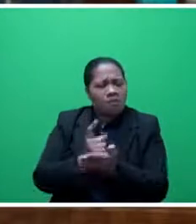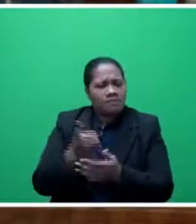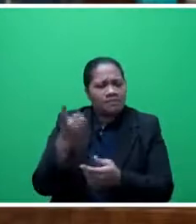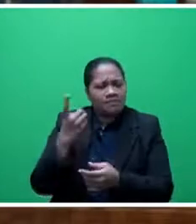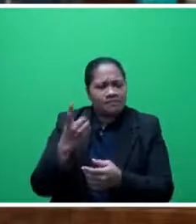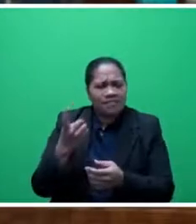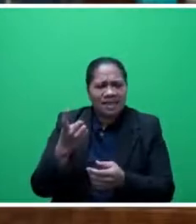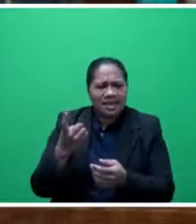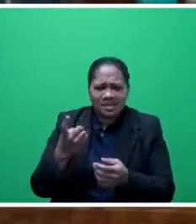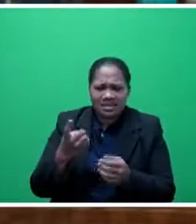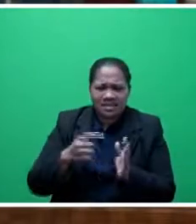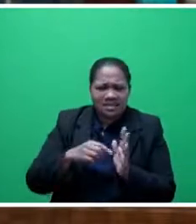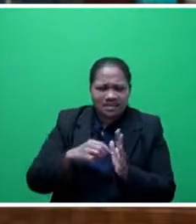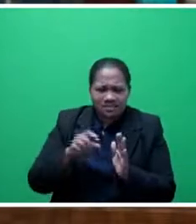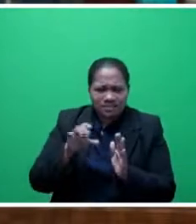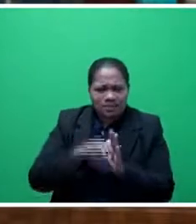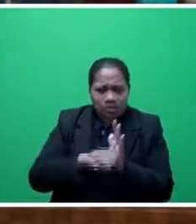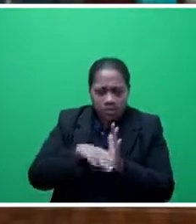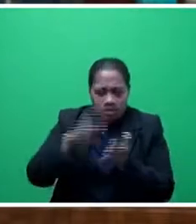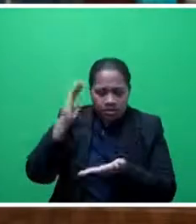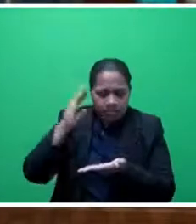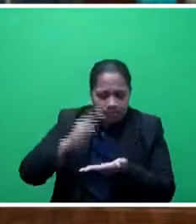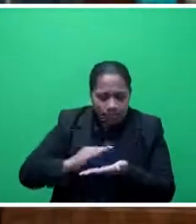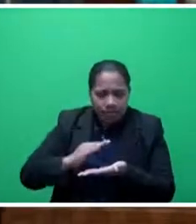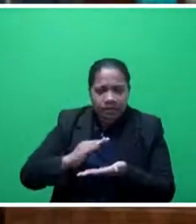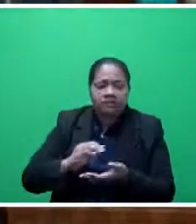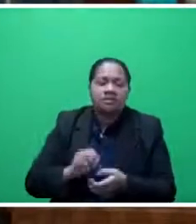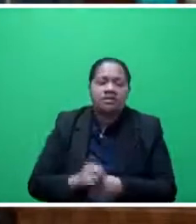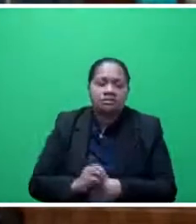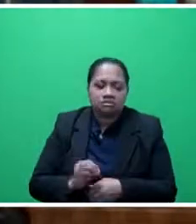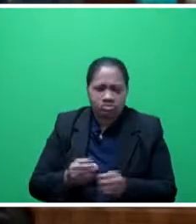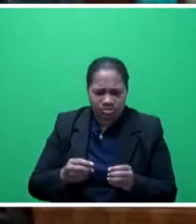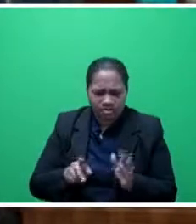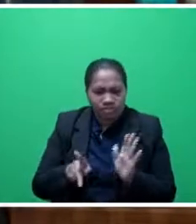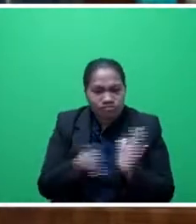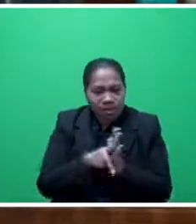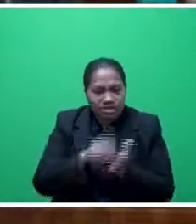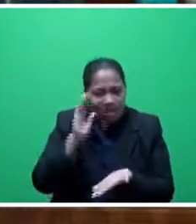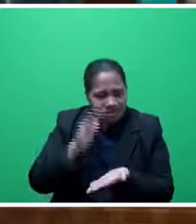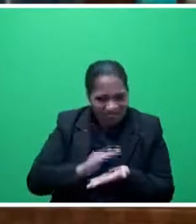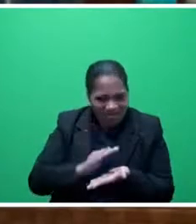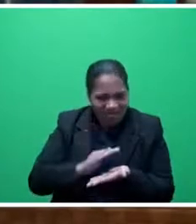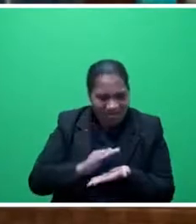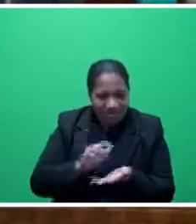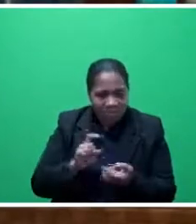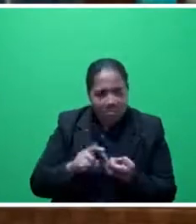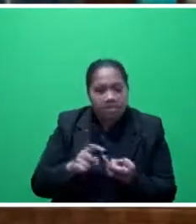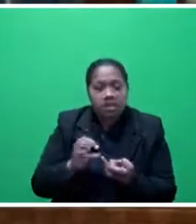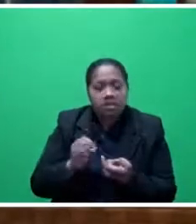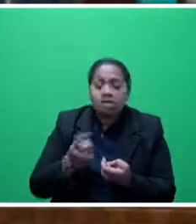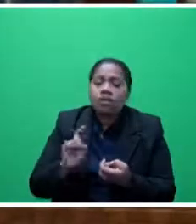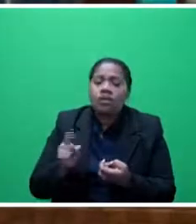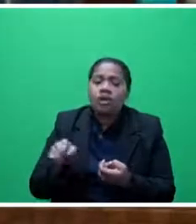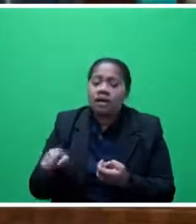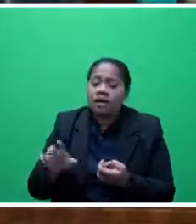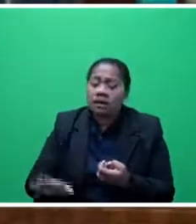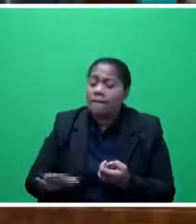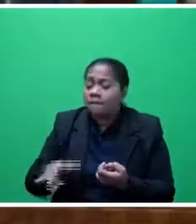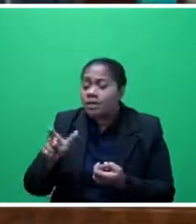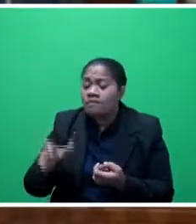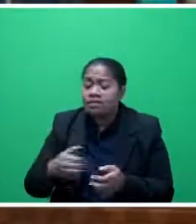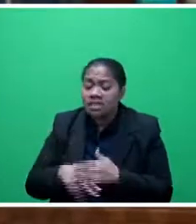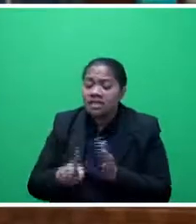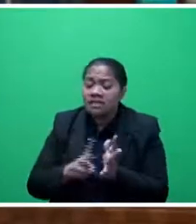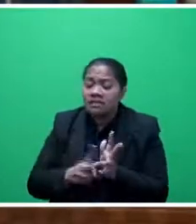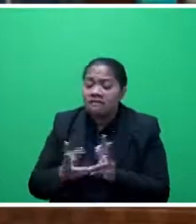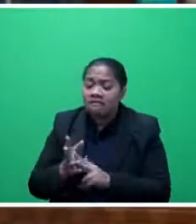so that items will come down. But what guarantee is there that the poor person in the village will feel them?